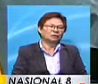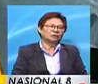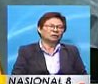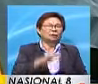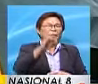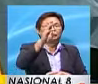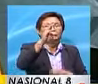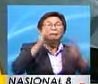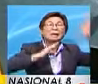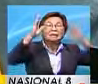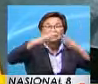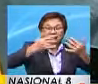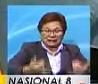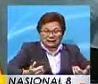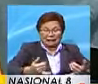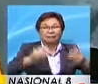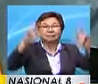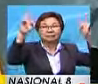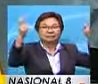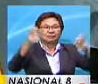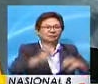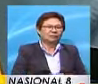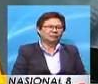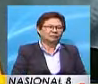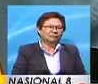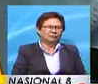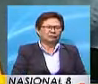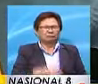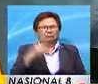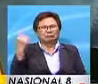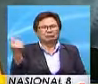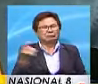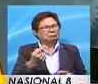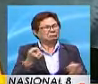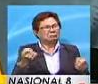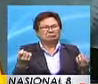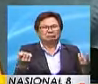Malaysia Kini, the highly politicized